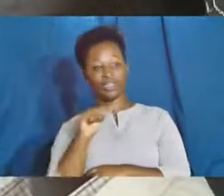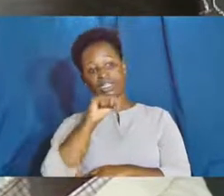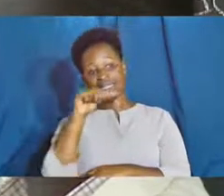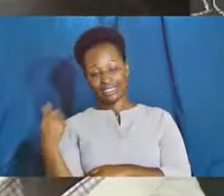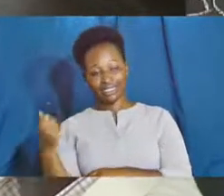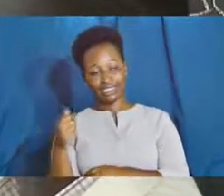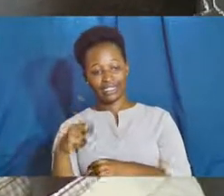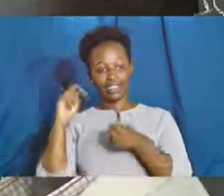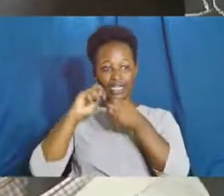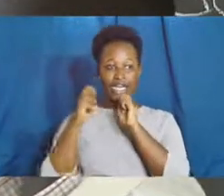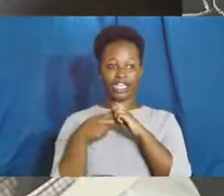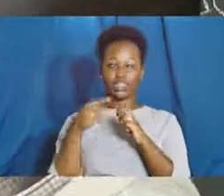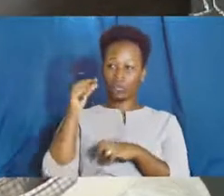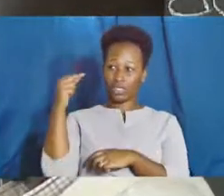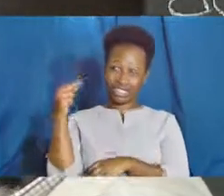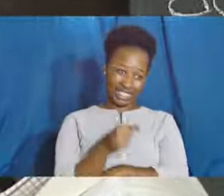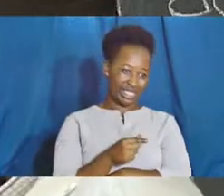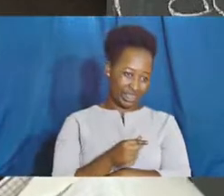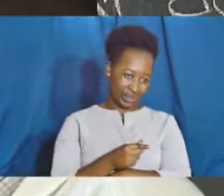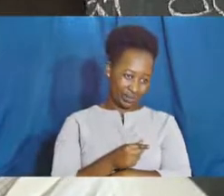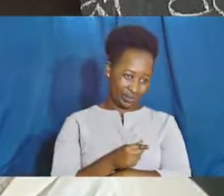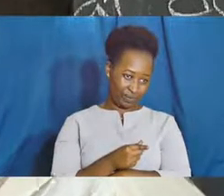G is here, is